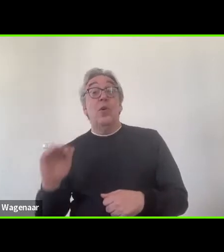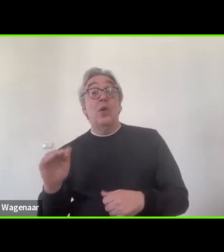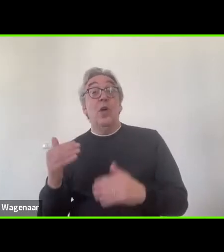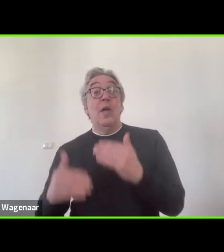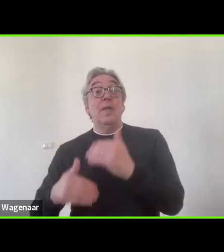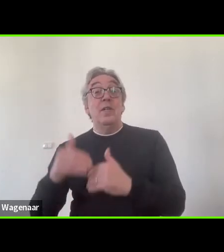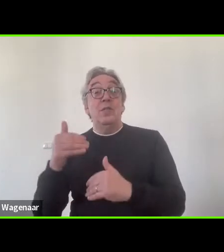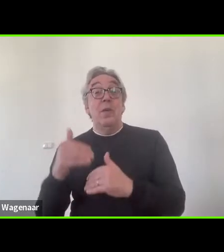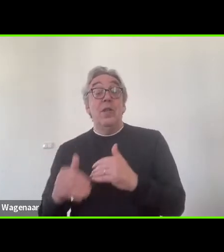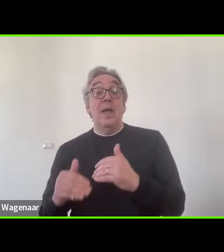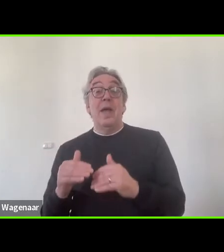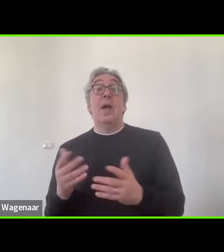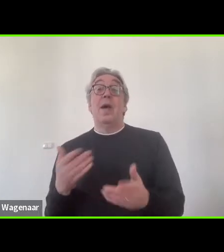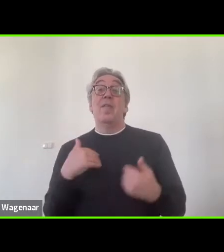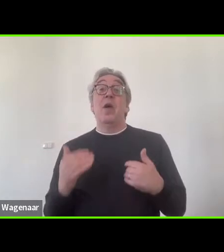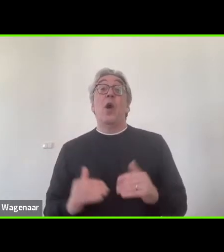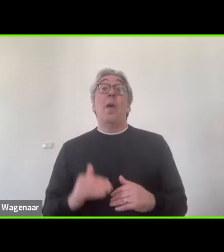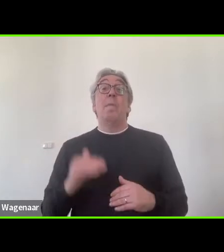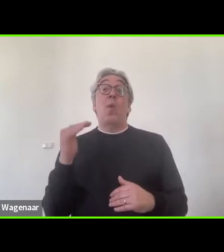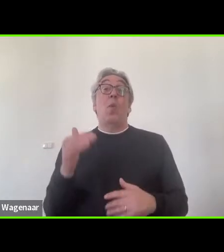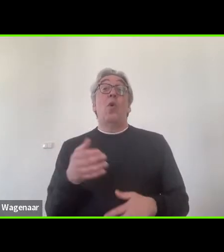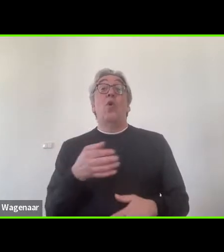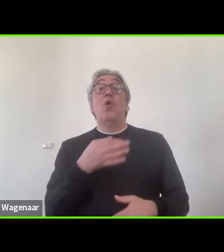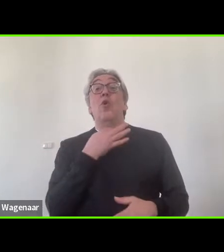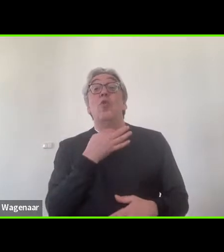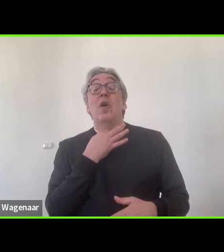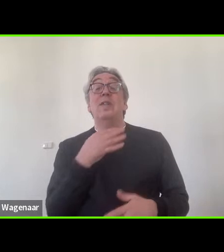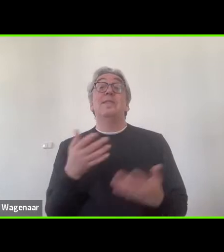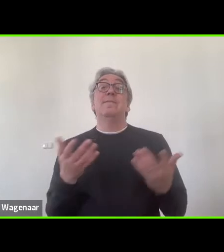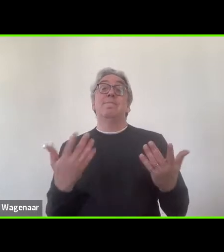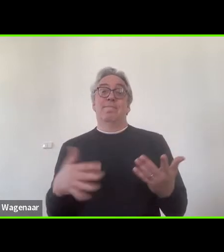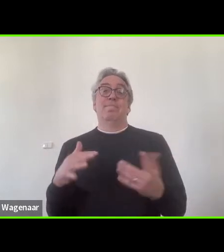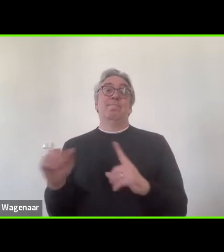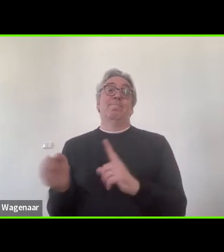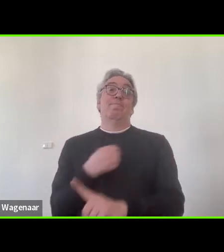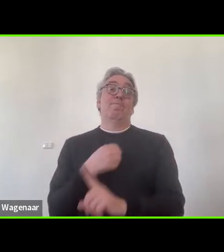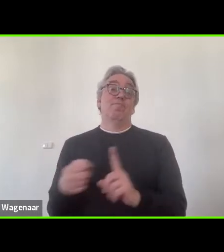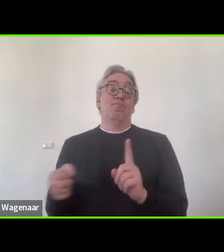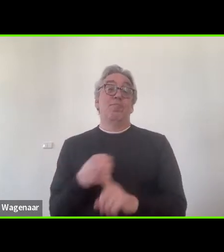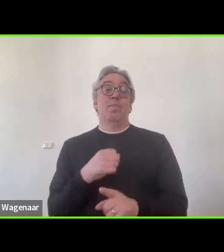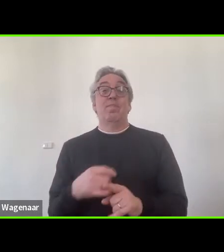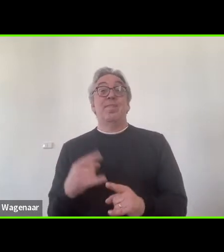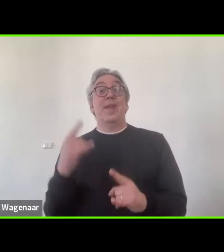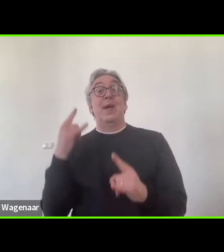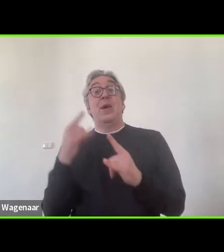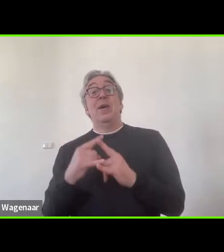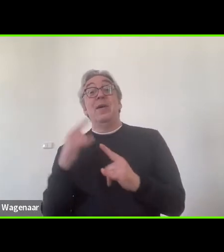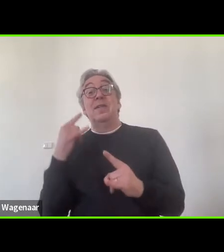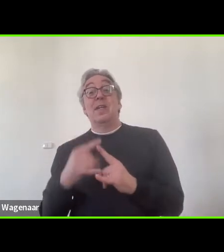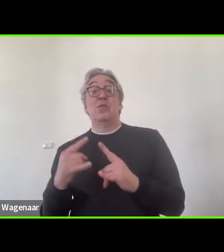experience higher rates of gender-based violence, sexual abuse, neglect,